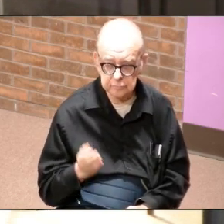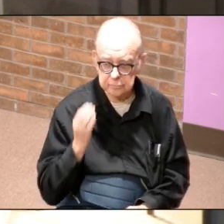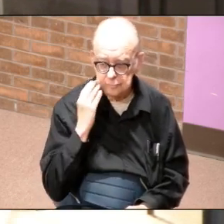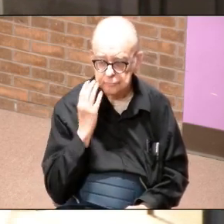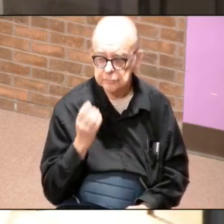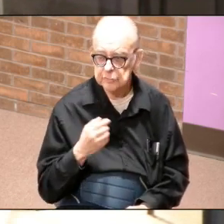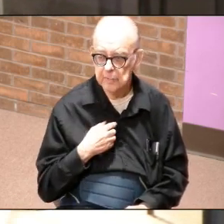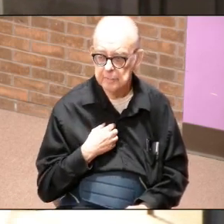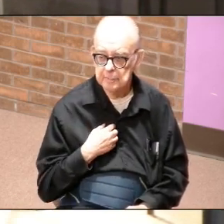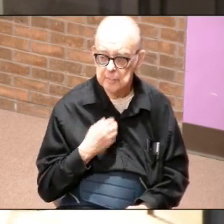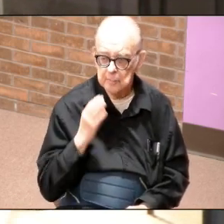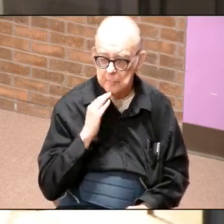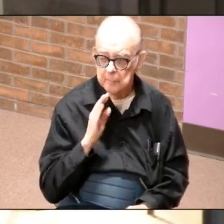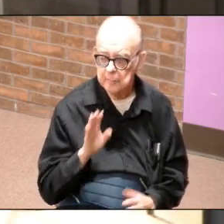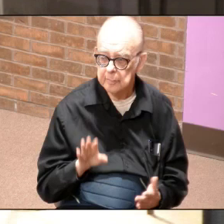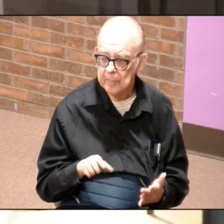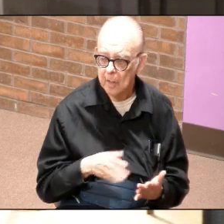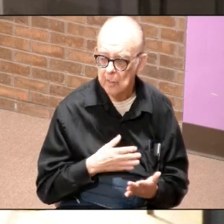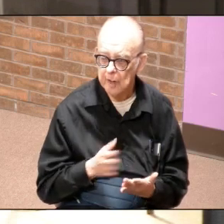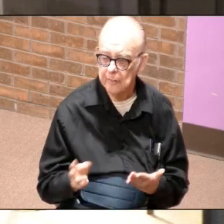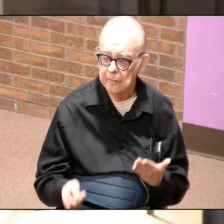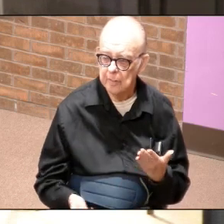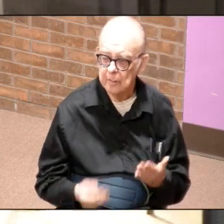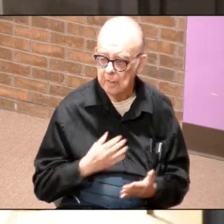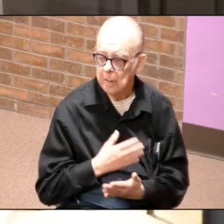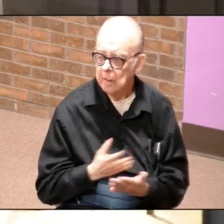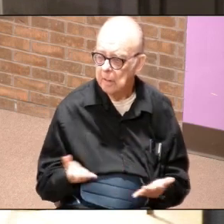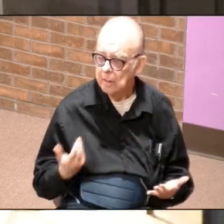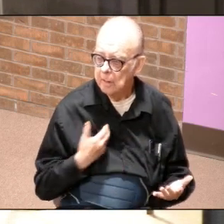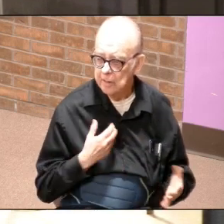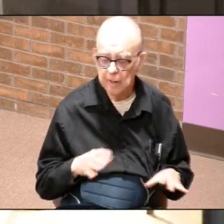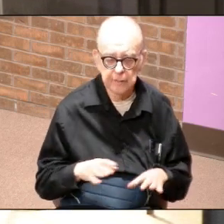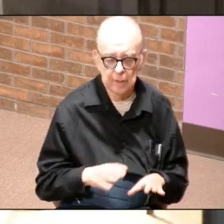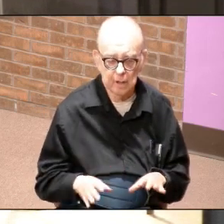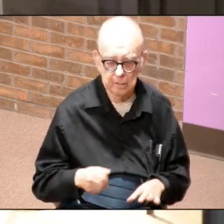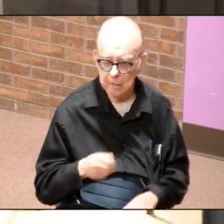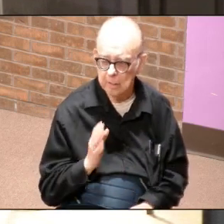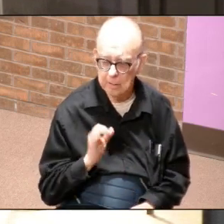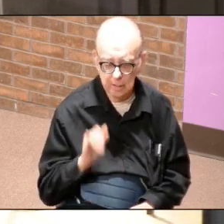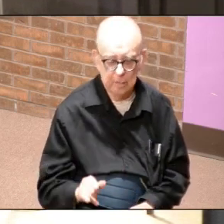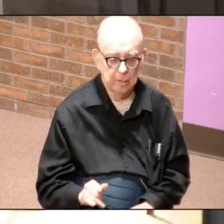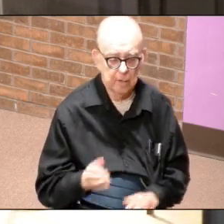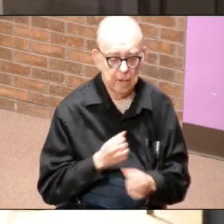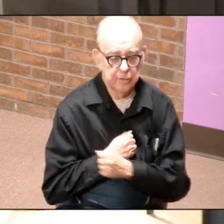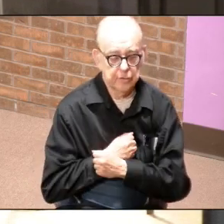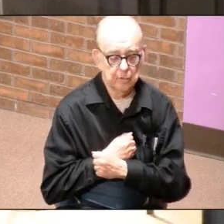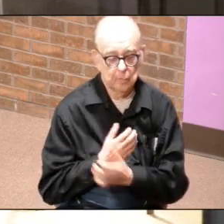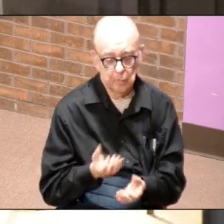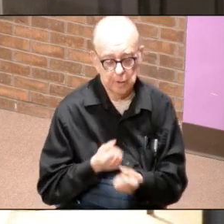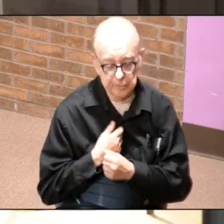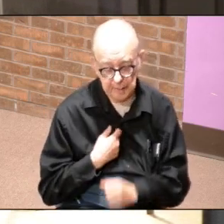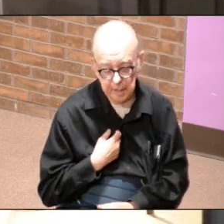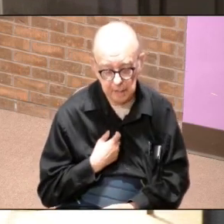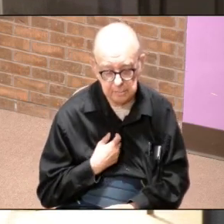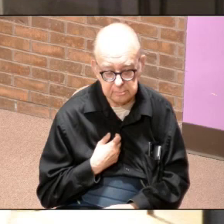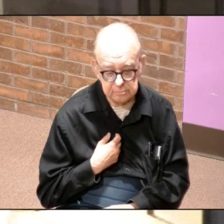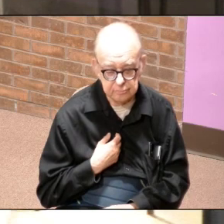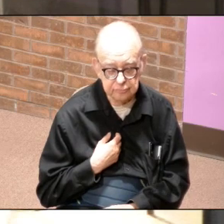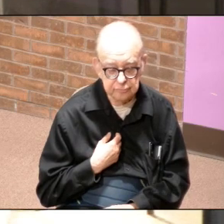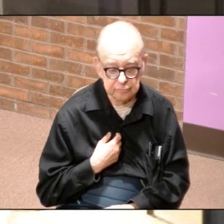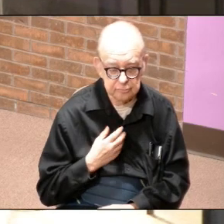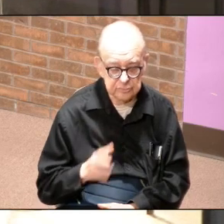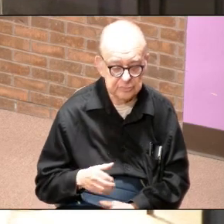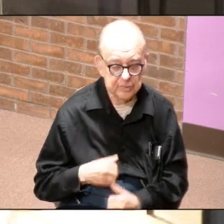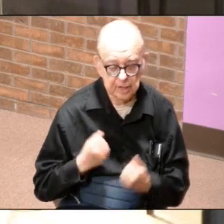Knowing me, knowing all of my failures, knowing everything that I've ever done, God still wants me